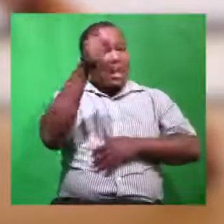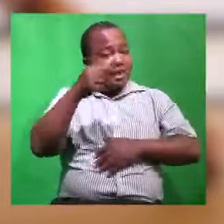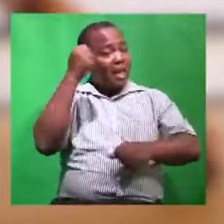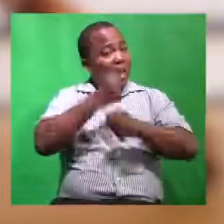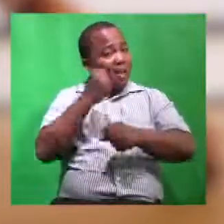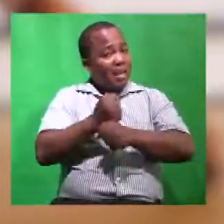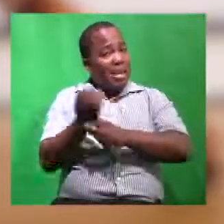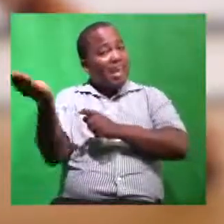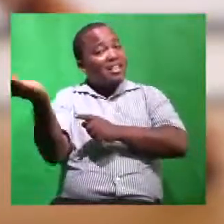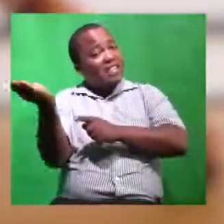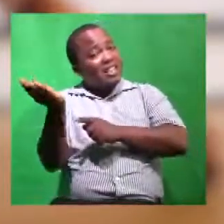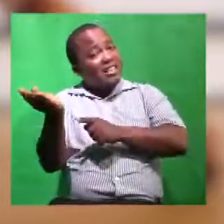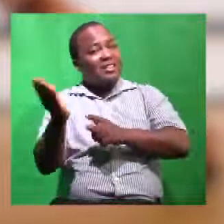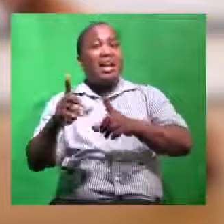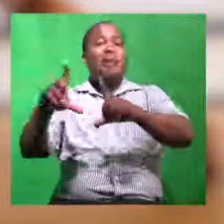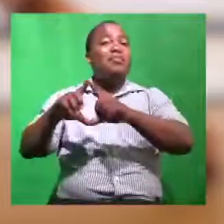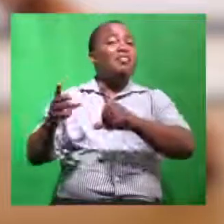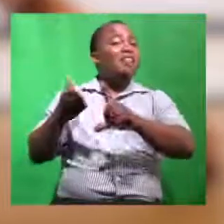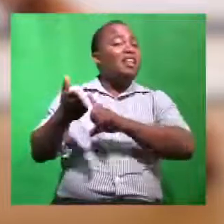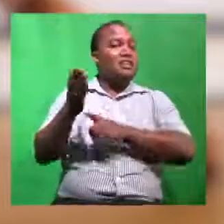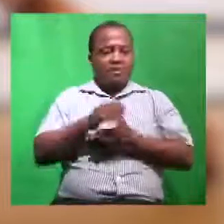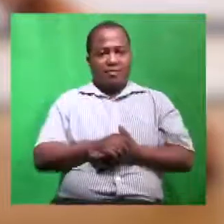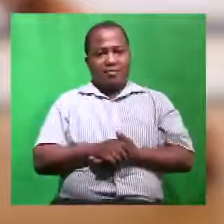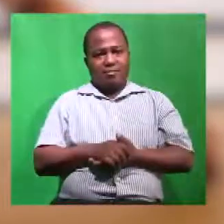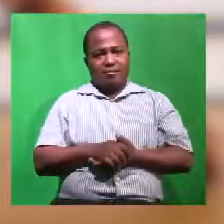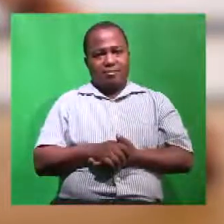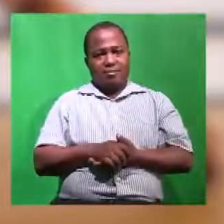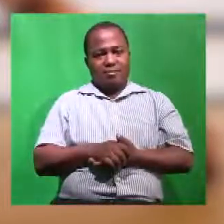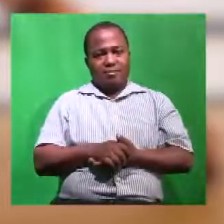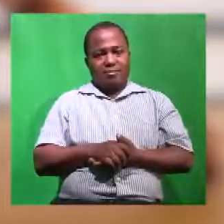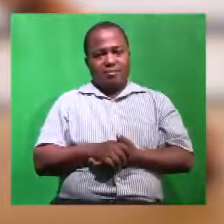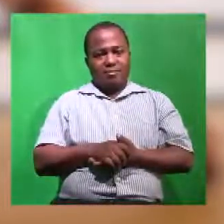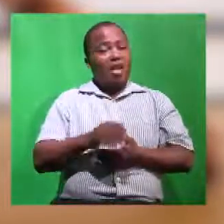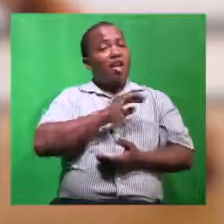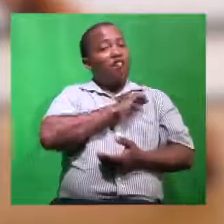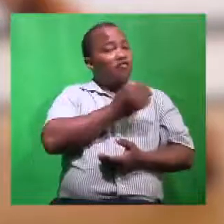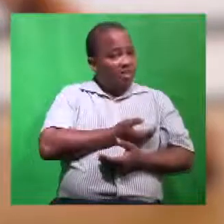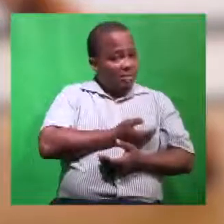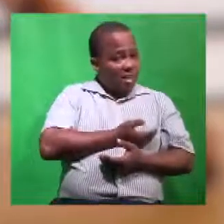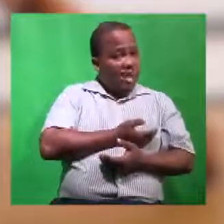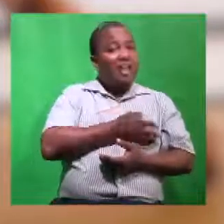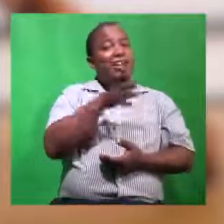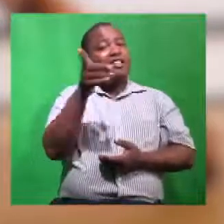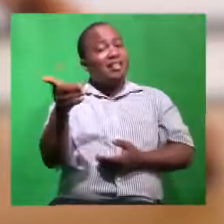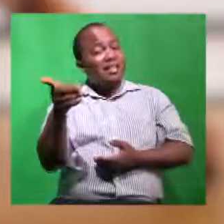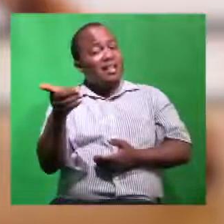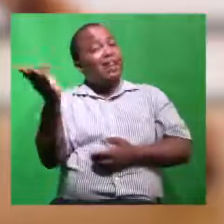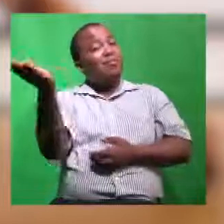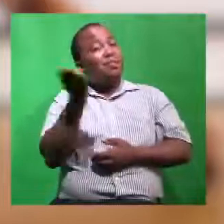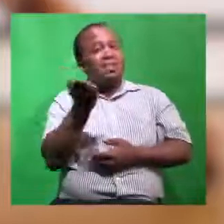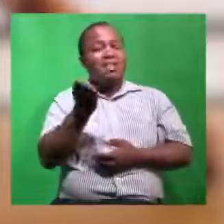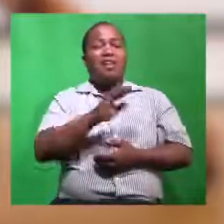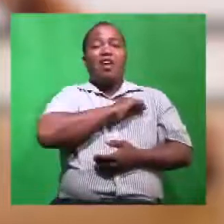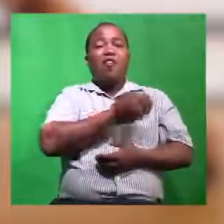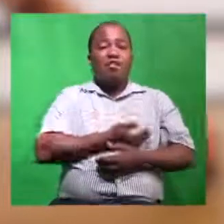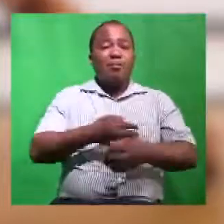genital mutilation. The other places in Africa also they practices female genital mutilation. So it's very